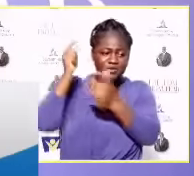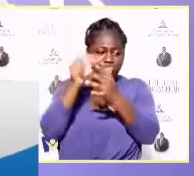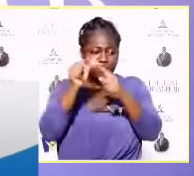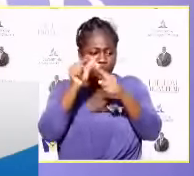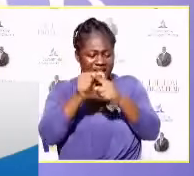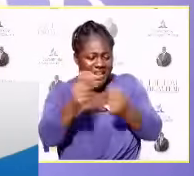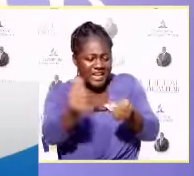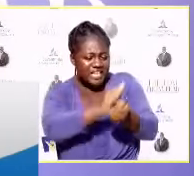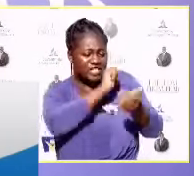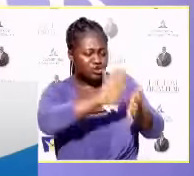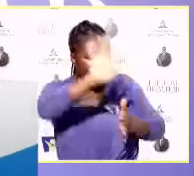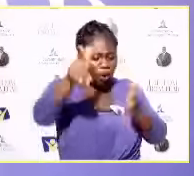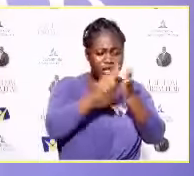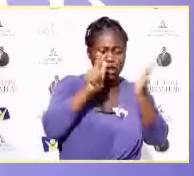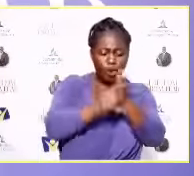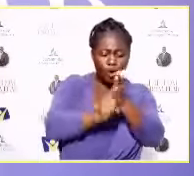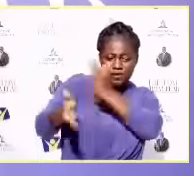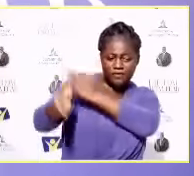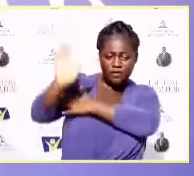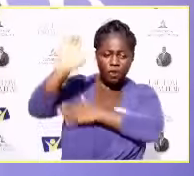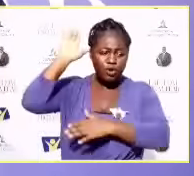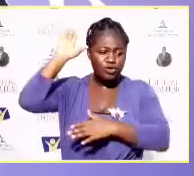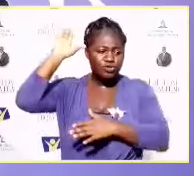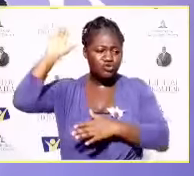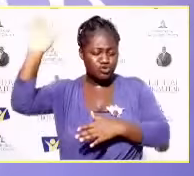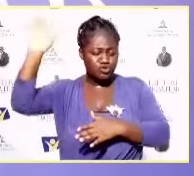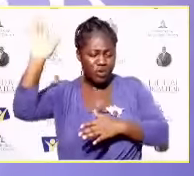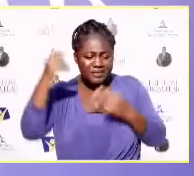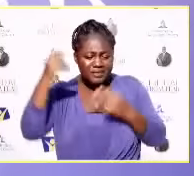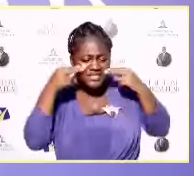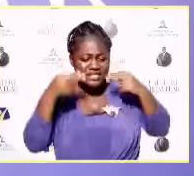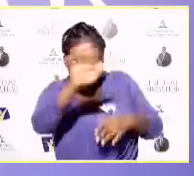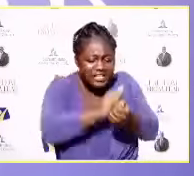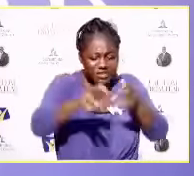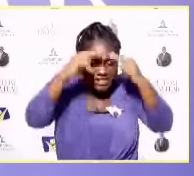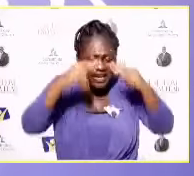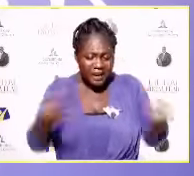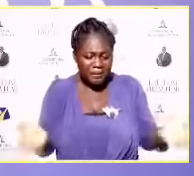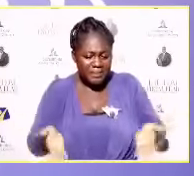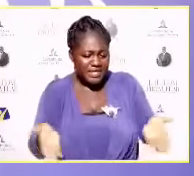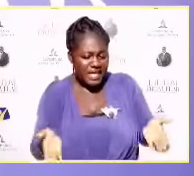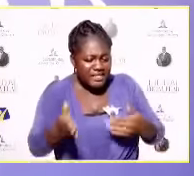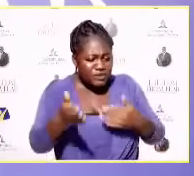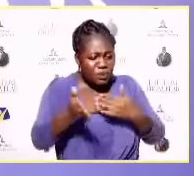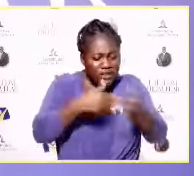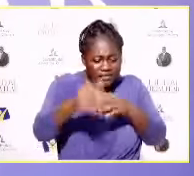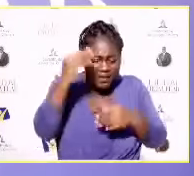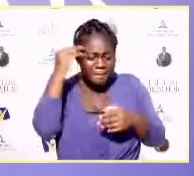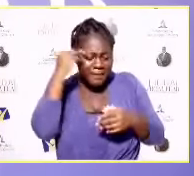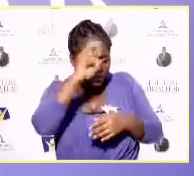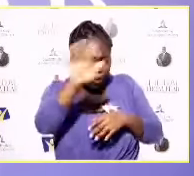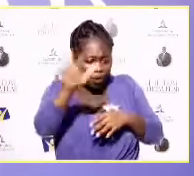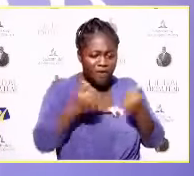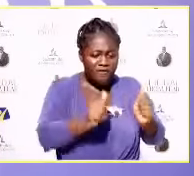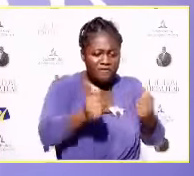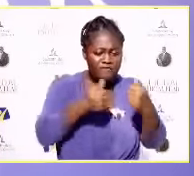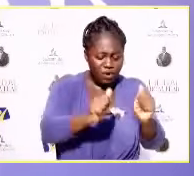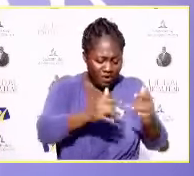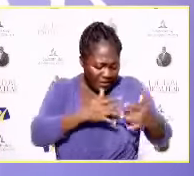was great in the earth. And at every imagination of the thoughts of his